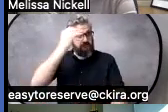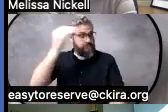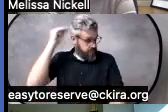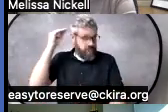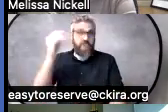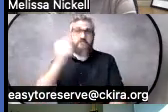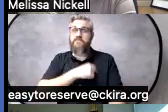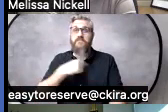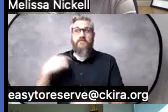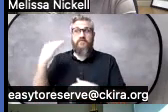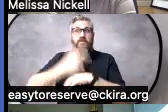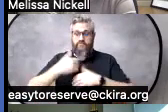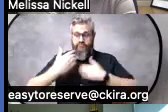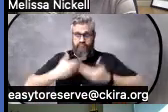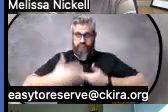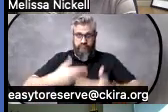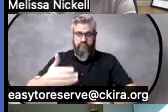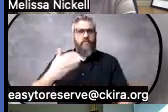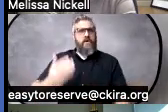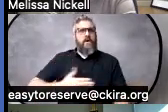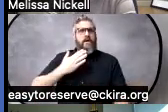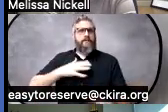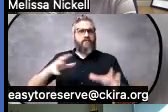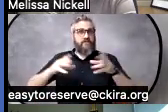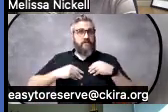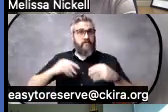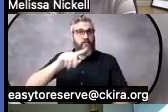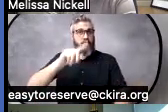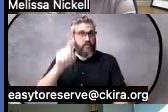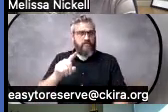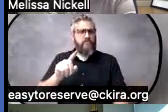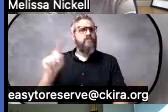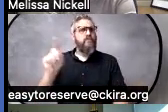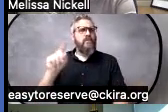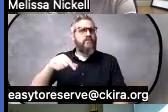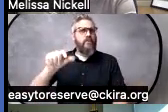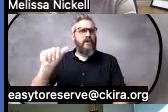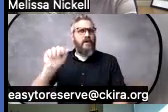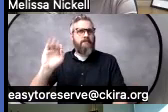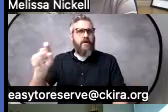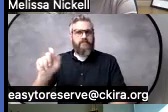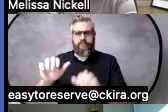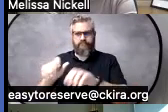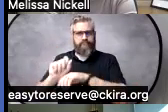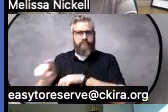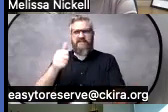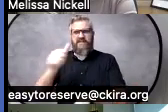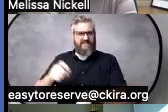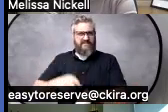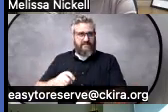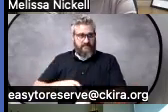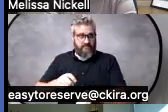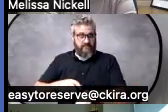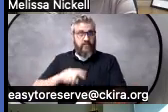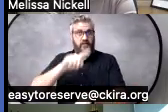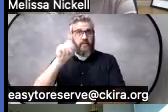through the webinar, we are happy to accept questions. You can drop those in the Q&A box at any time, but we will hold those